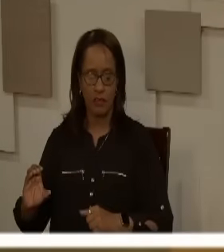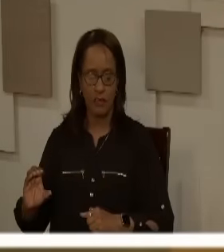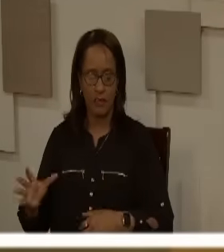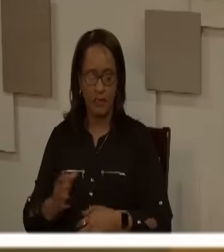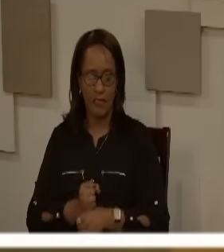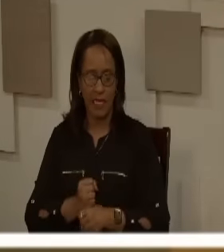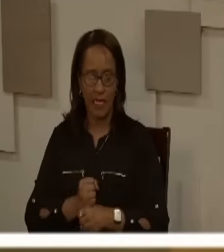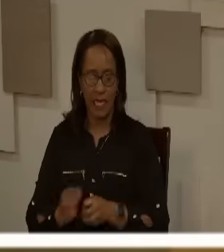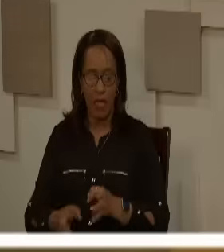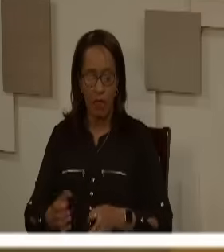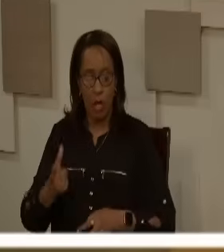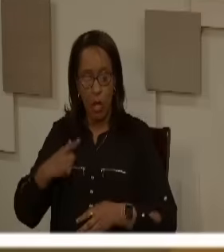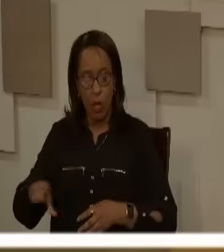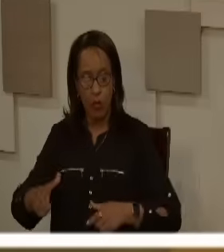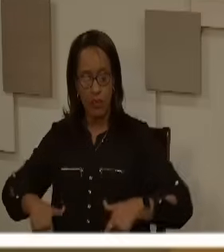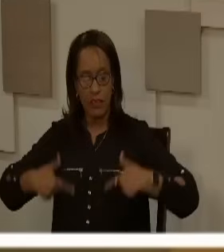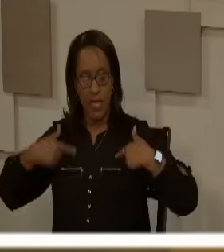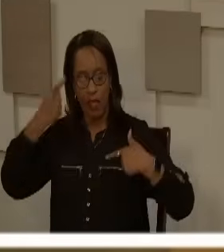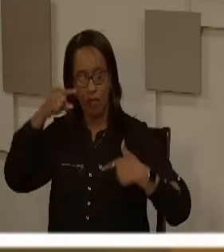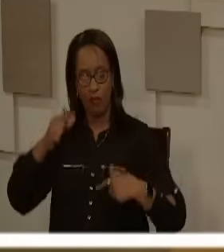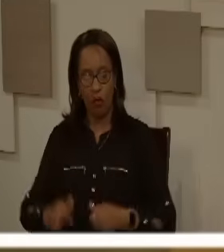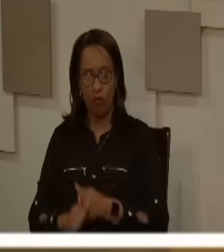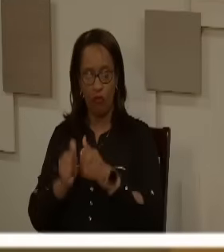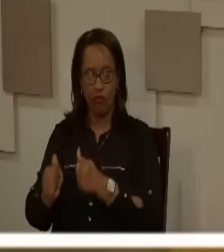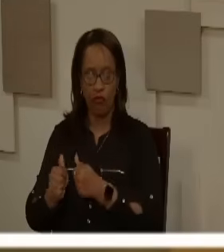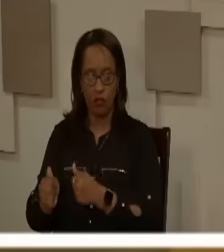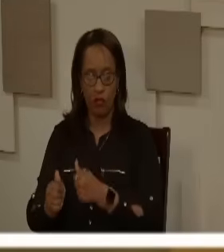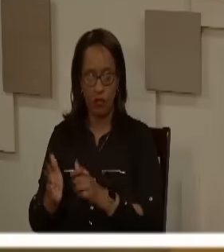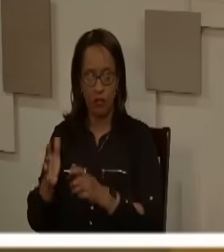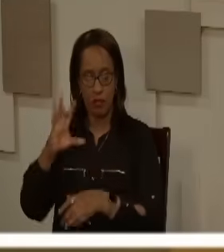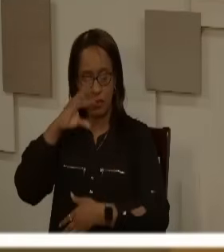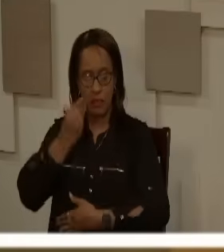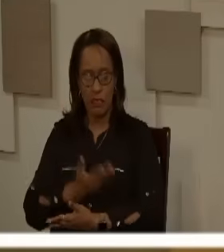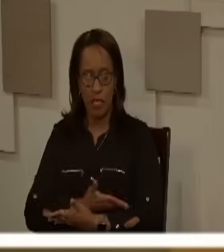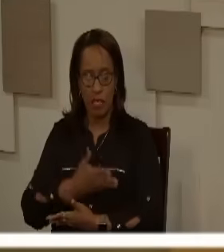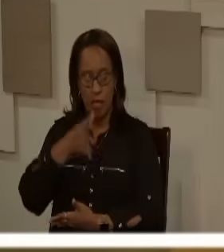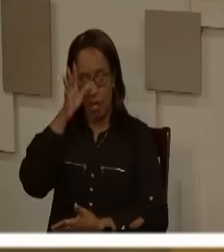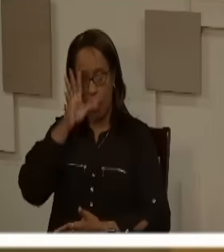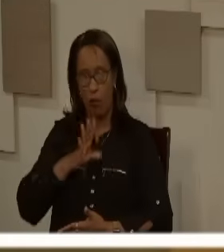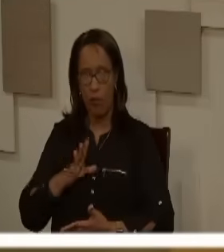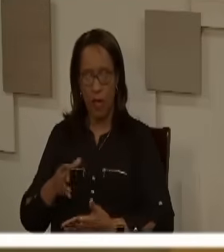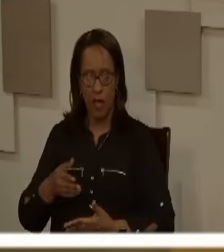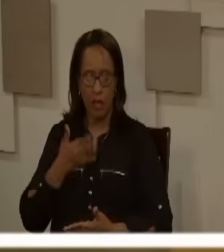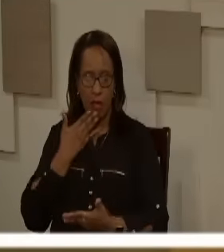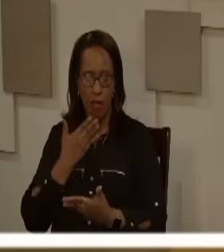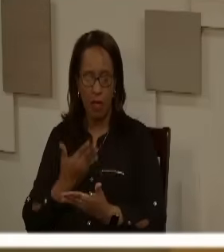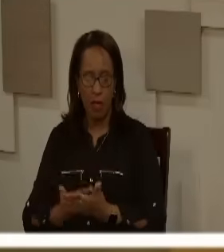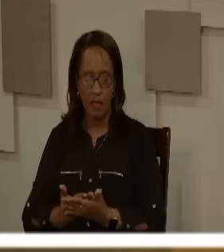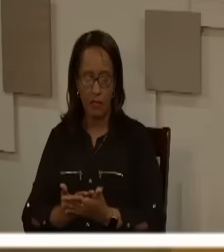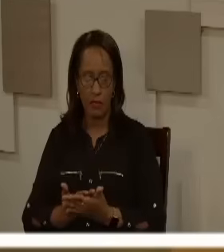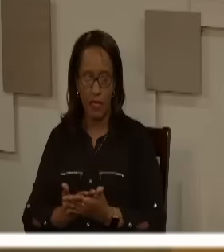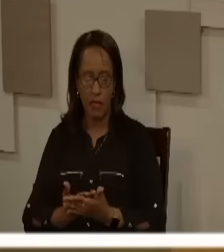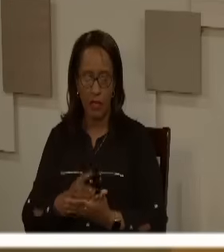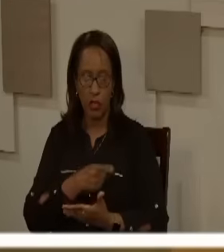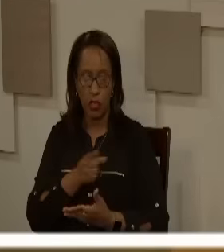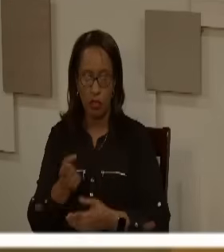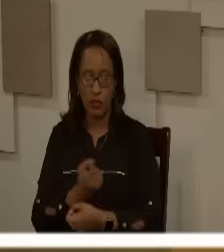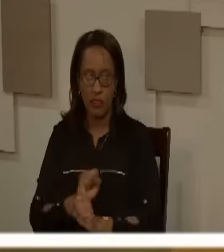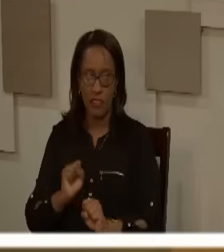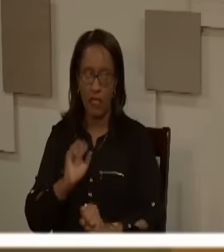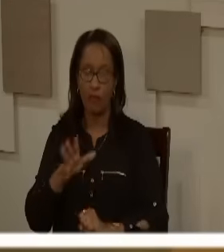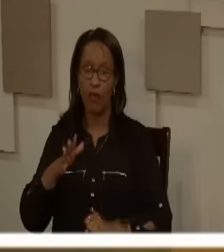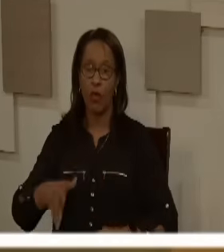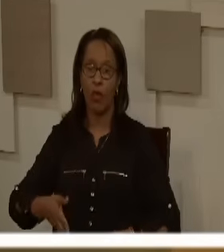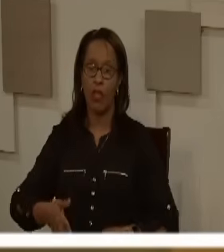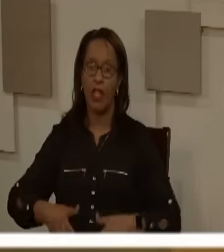his life for my sake, that man will save it." The Gospel of the Lord. Praise